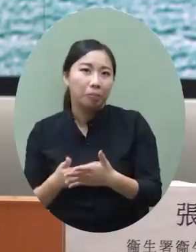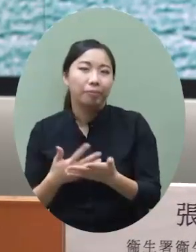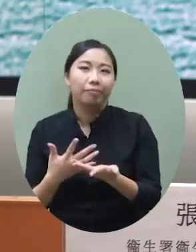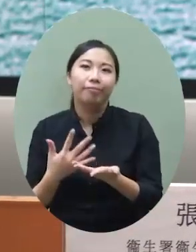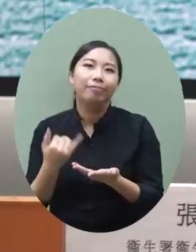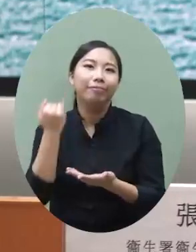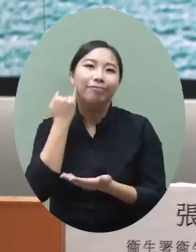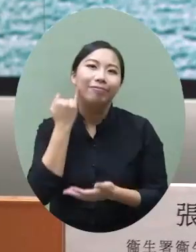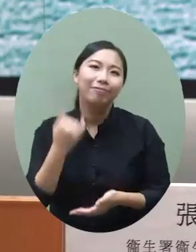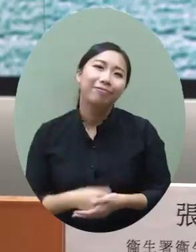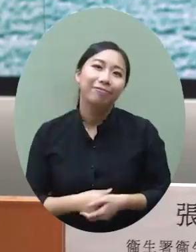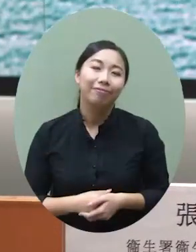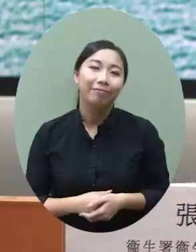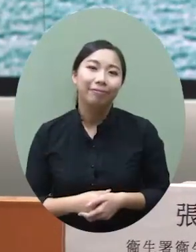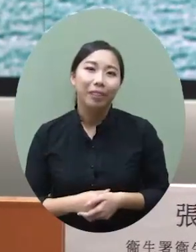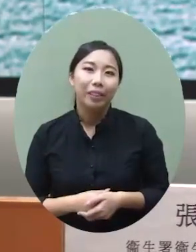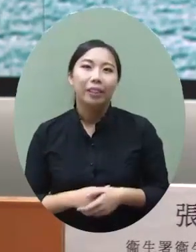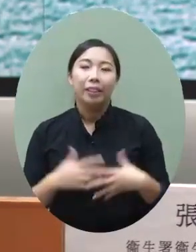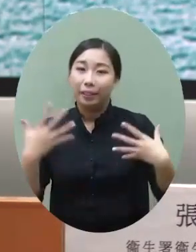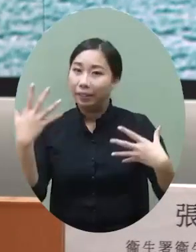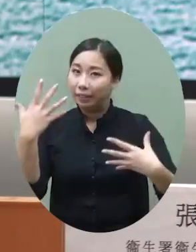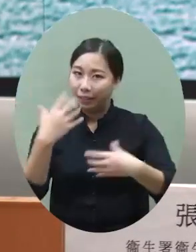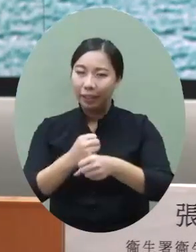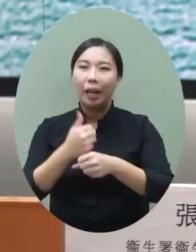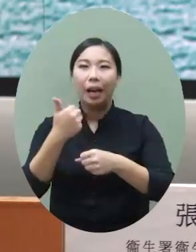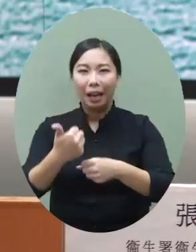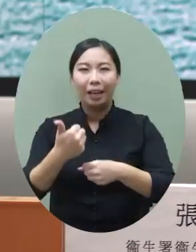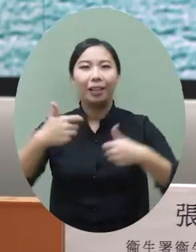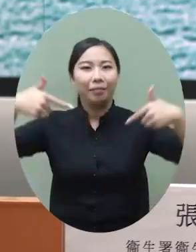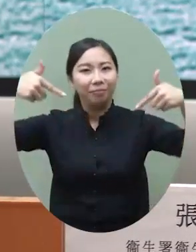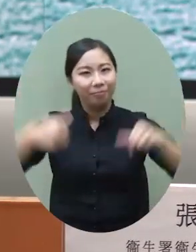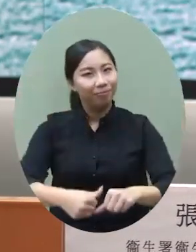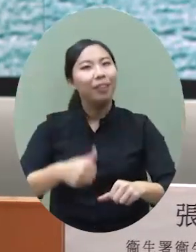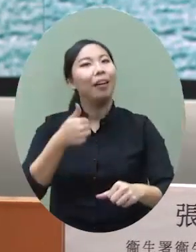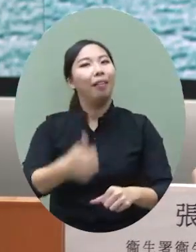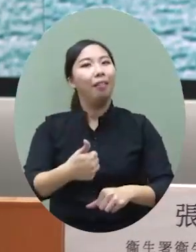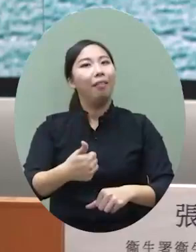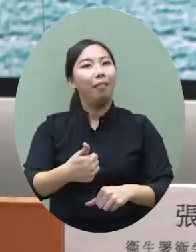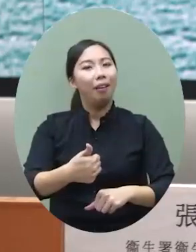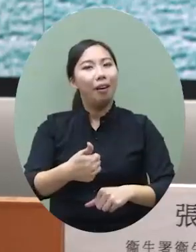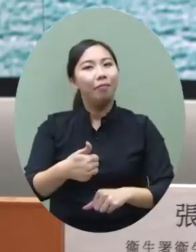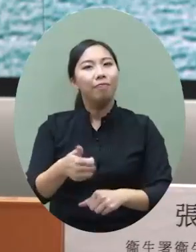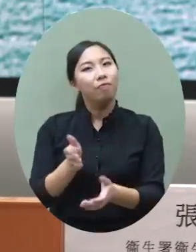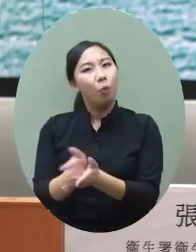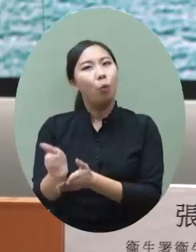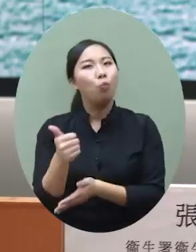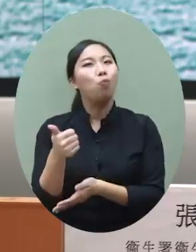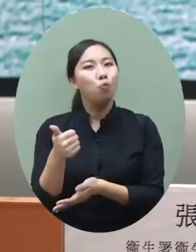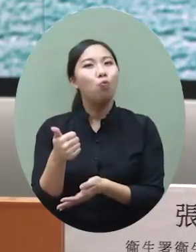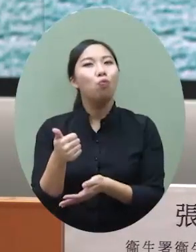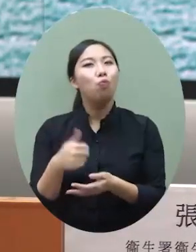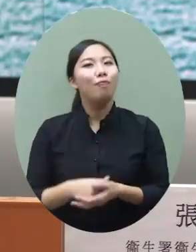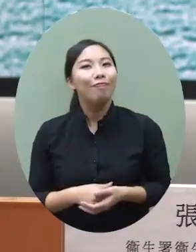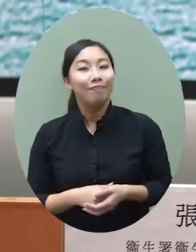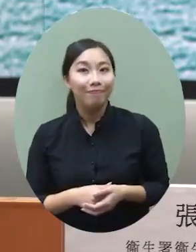overall trend has been decreasing, so this is a good signal. But still, there are quite a number of